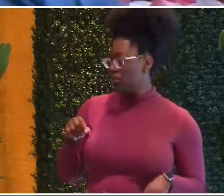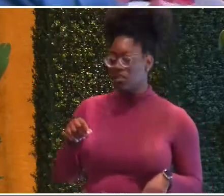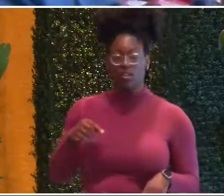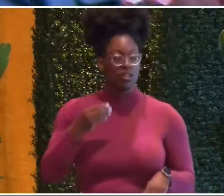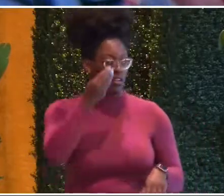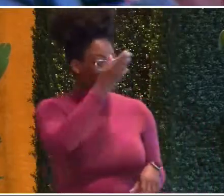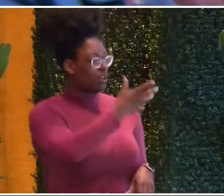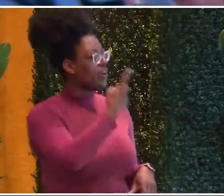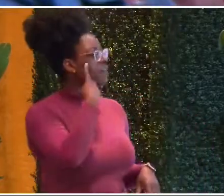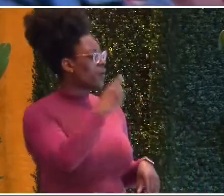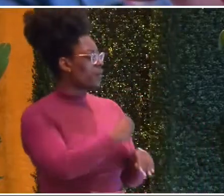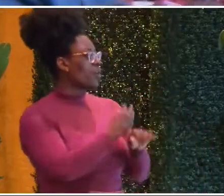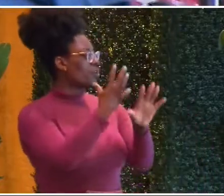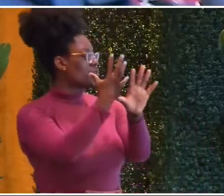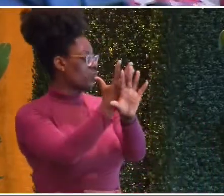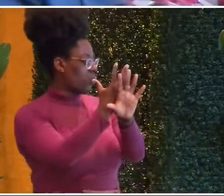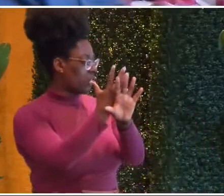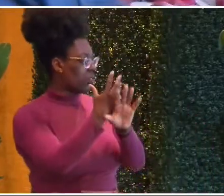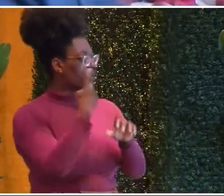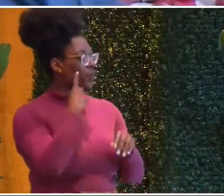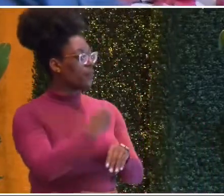Oh, for virtual. It's for okay. virtual.